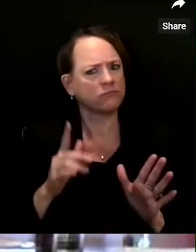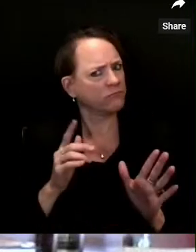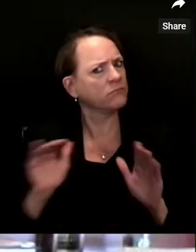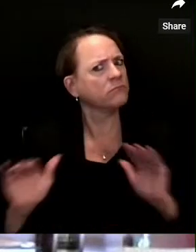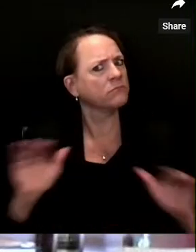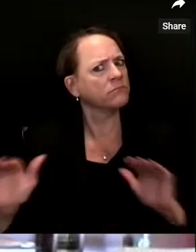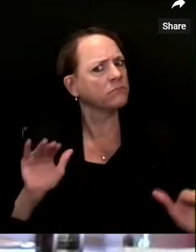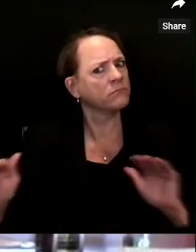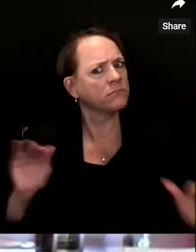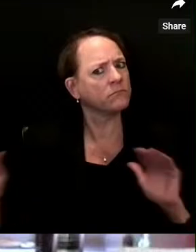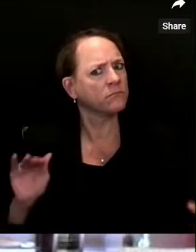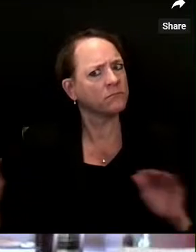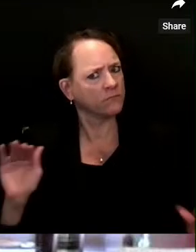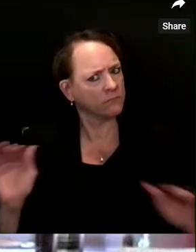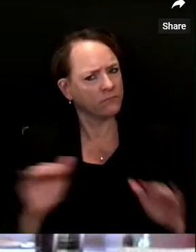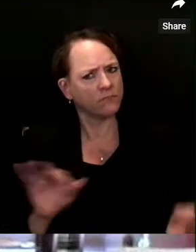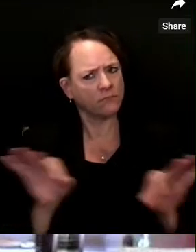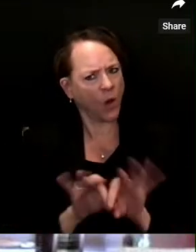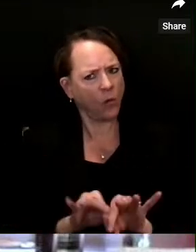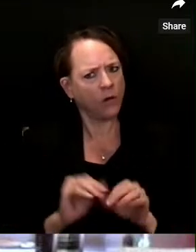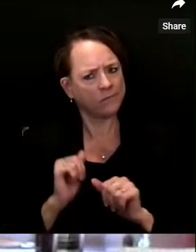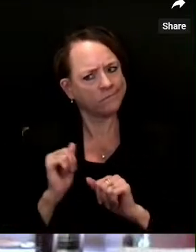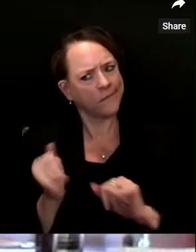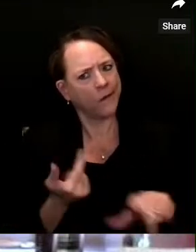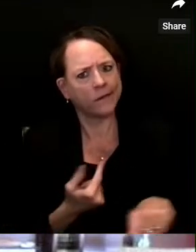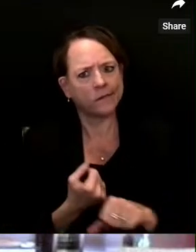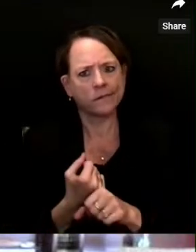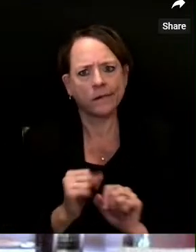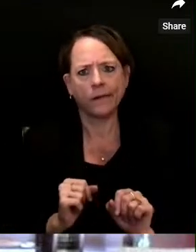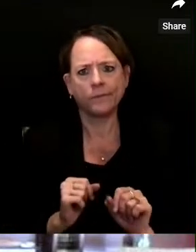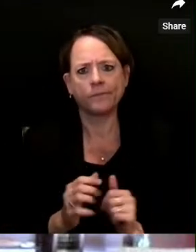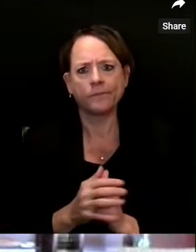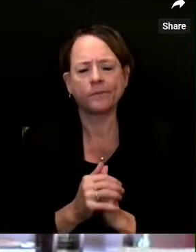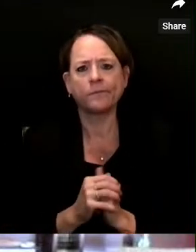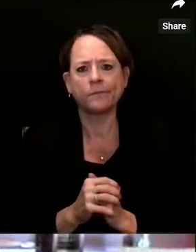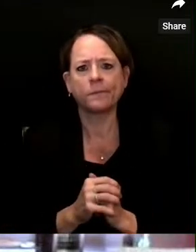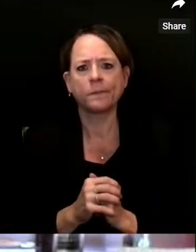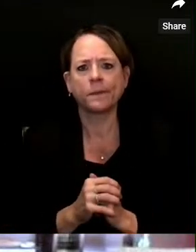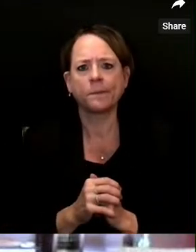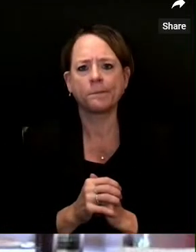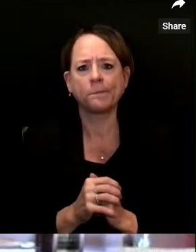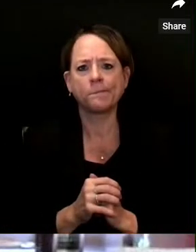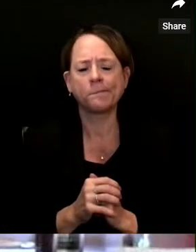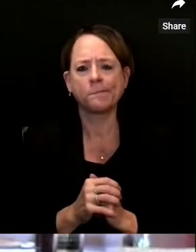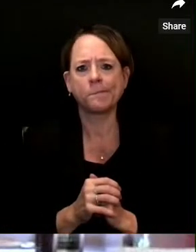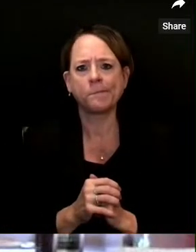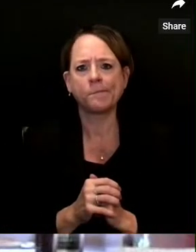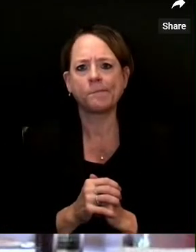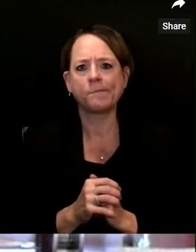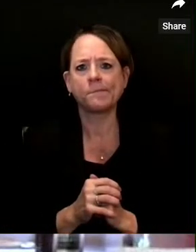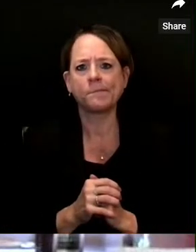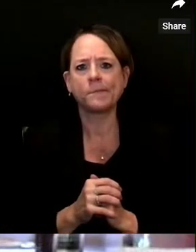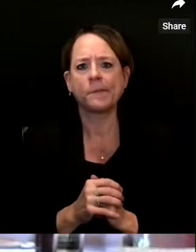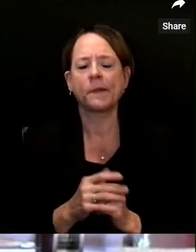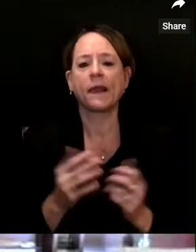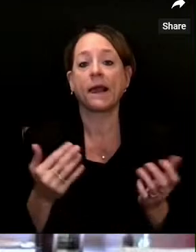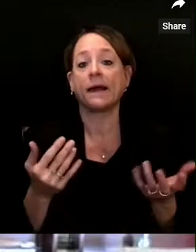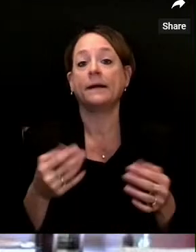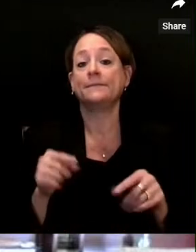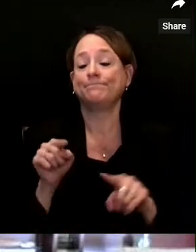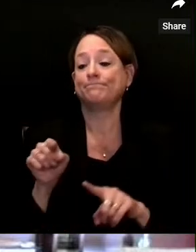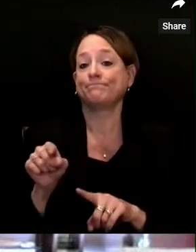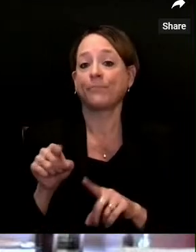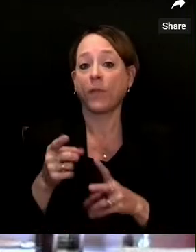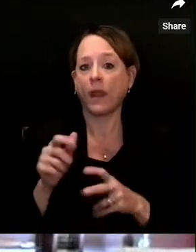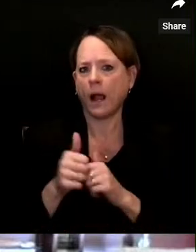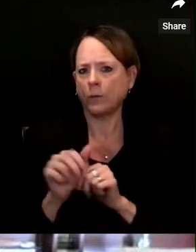terms of sort of paying attention to cases that come from an event like the Ryder Cup, I think what we would say generally